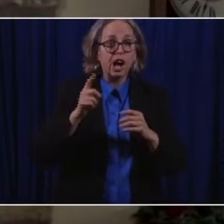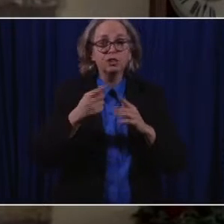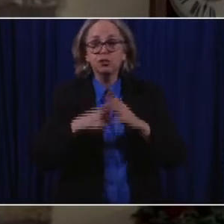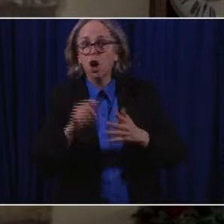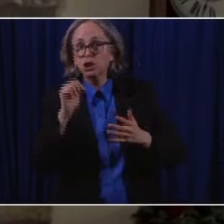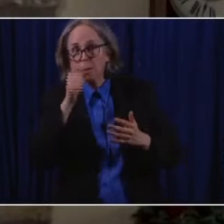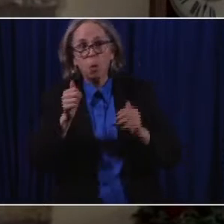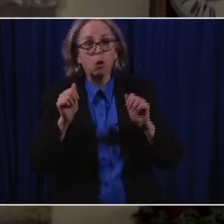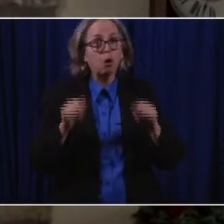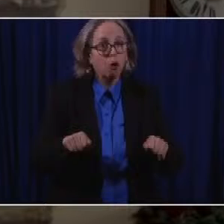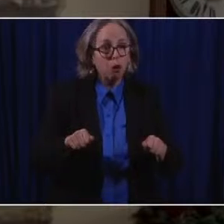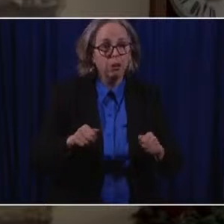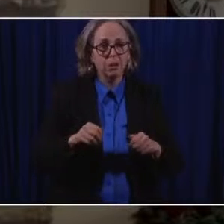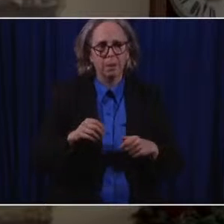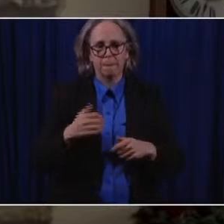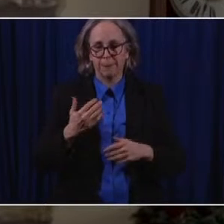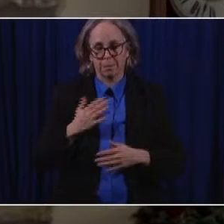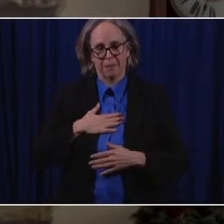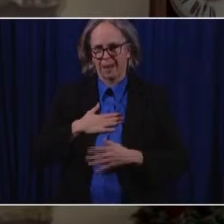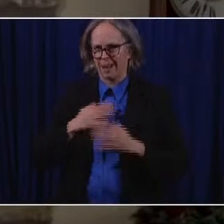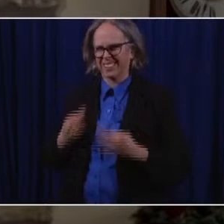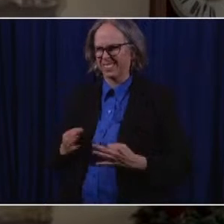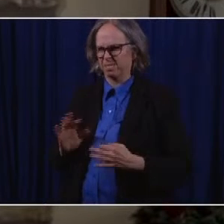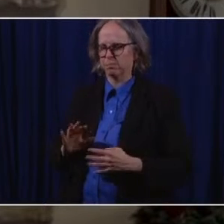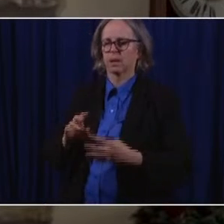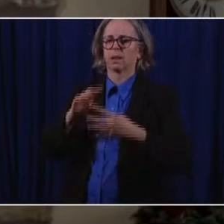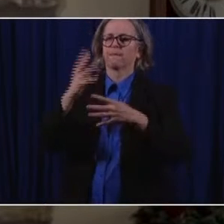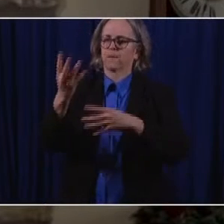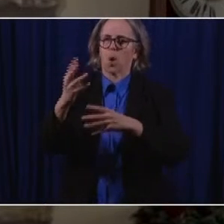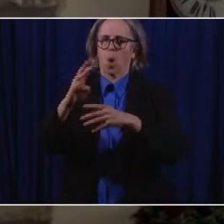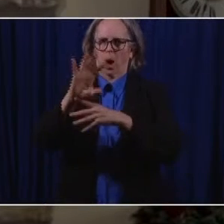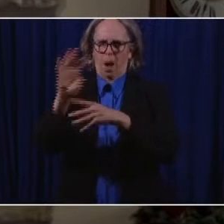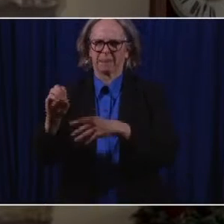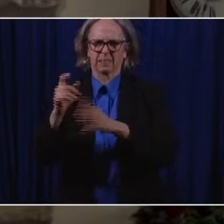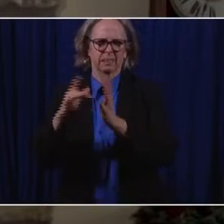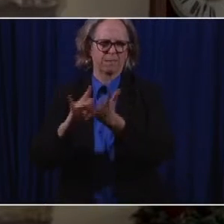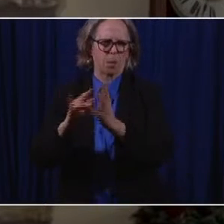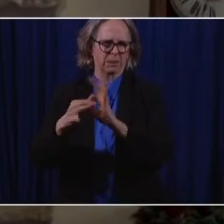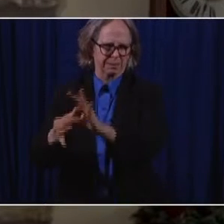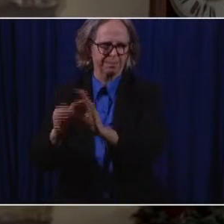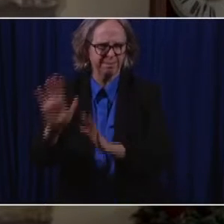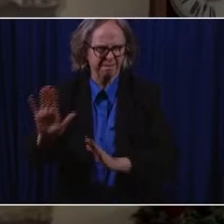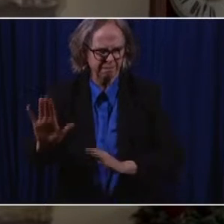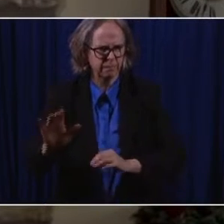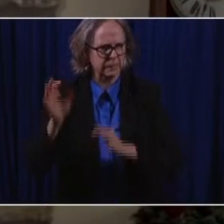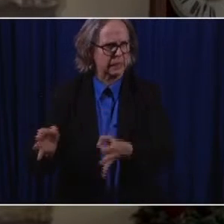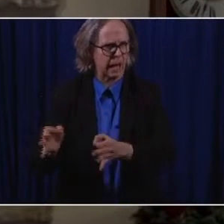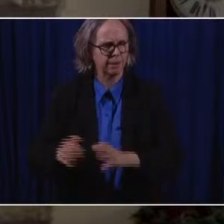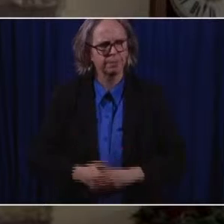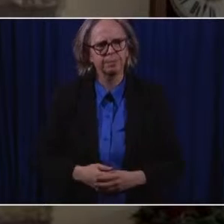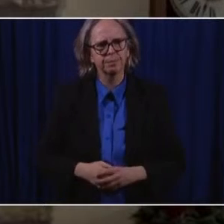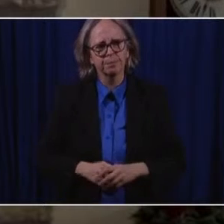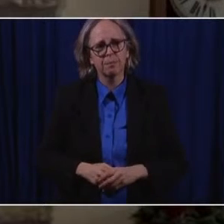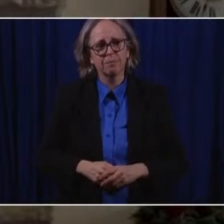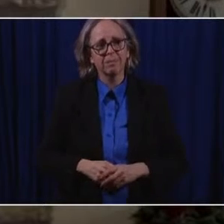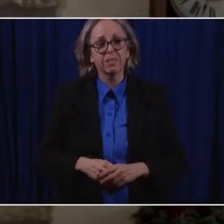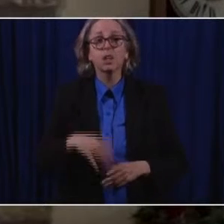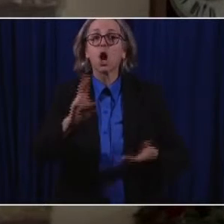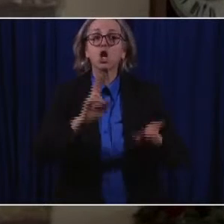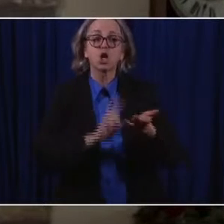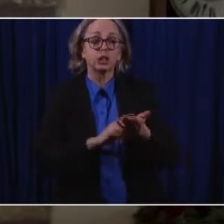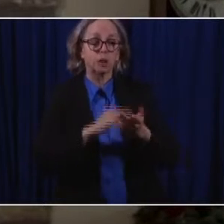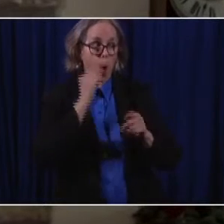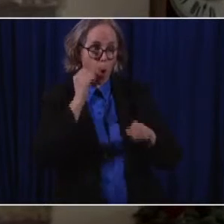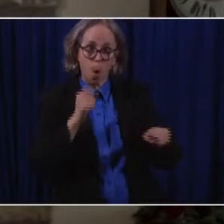different companies, and they're each one going obviously different ways. They have the nursing homes signed up with one of the